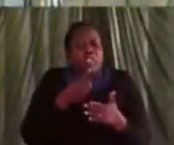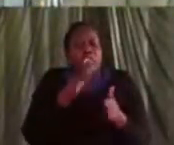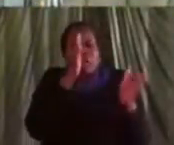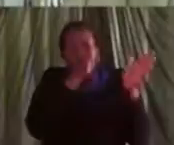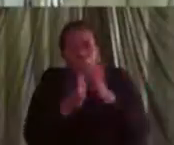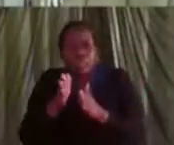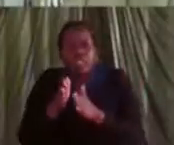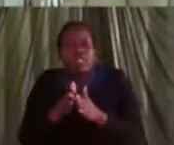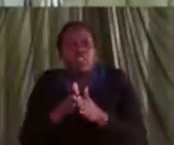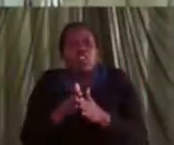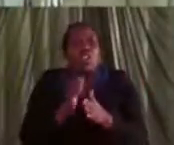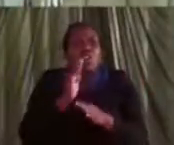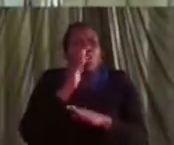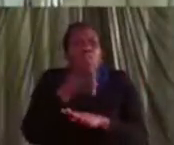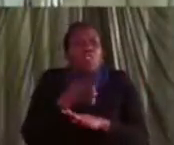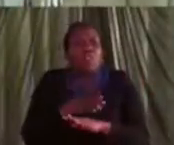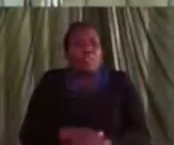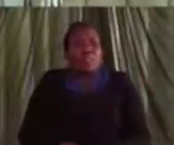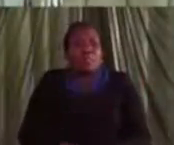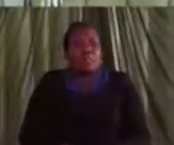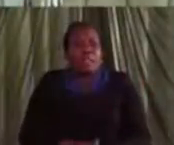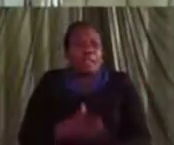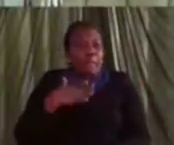My pay slips, I'm scattered all over.